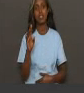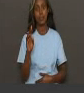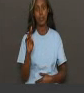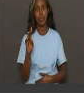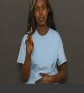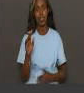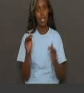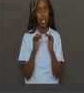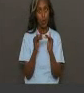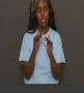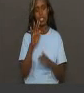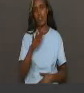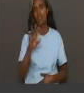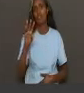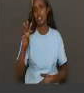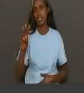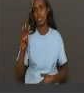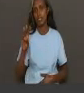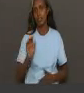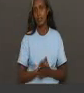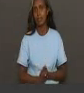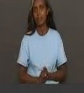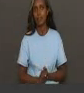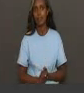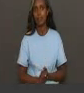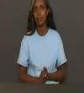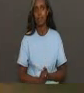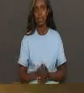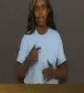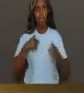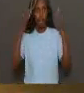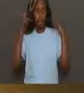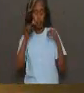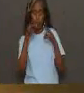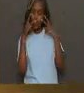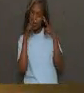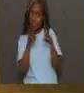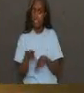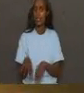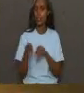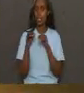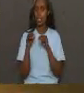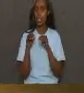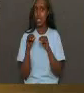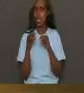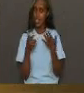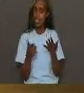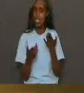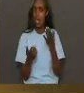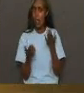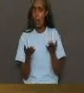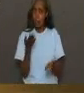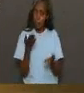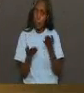times 7 equals 56. I hope you can see, students,